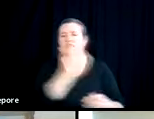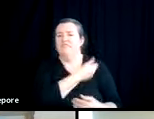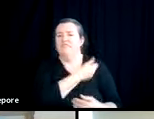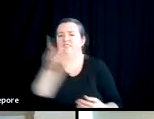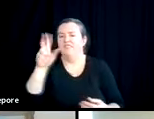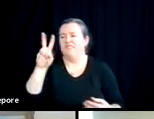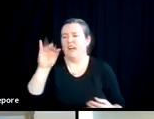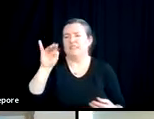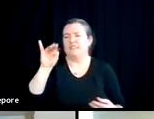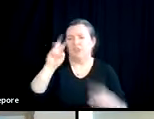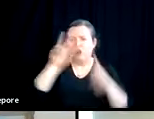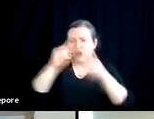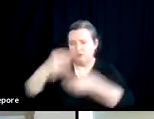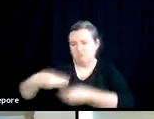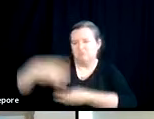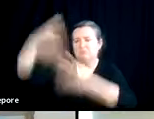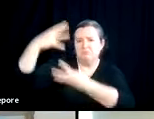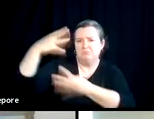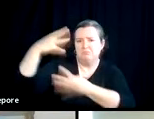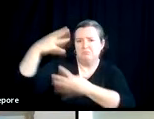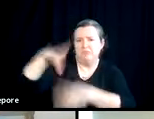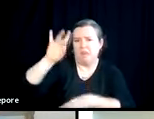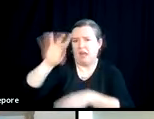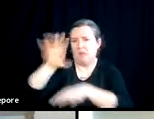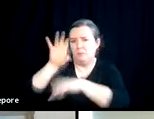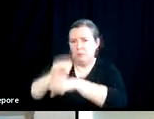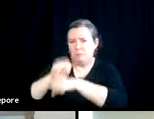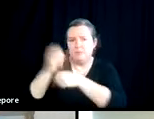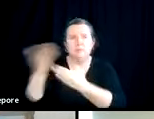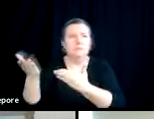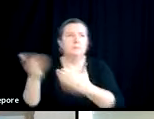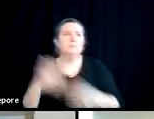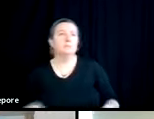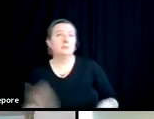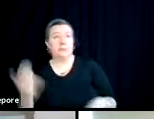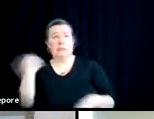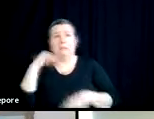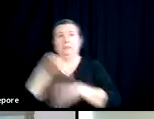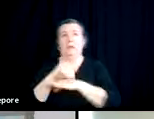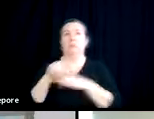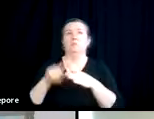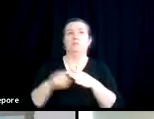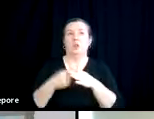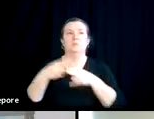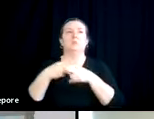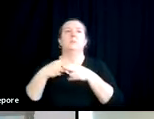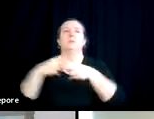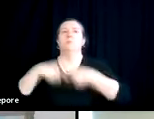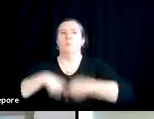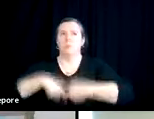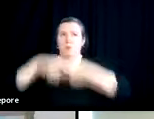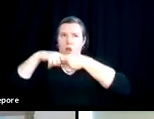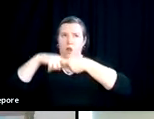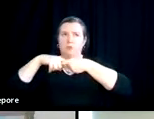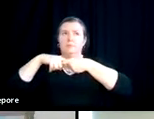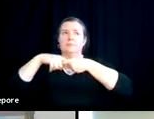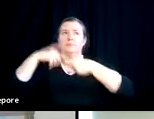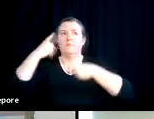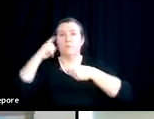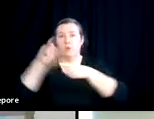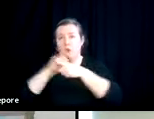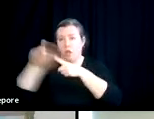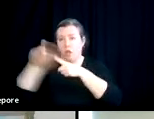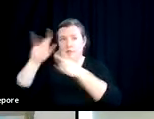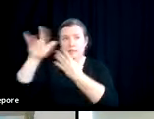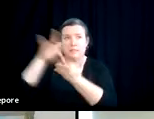Beginning last evening, we have placed a temporary pause on the call center's ability to schedule appointments.